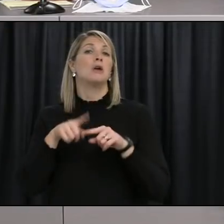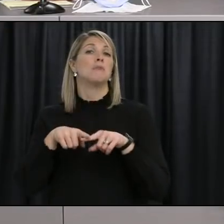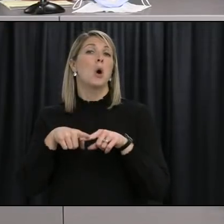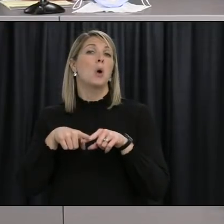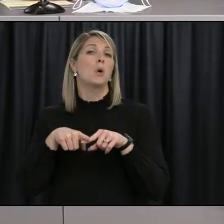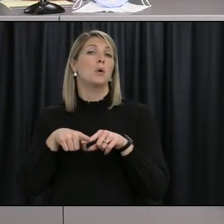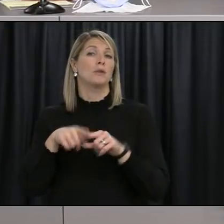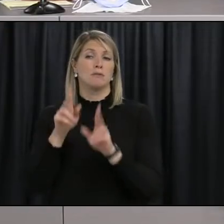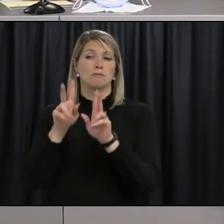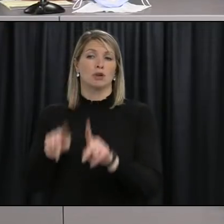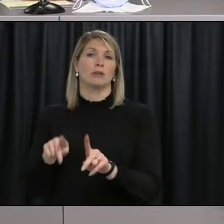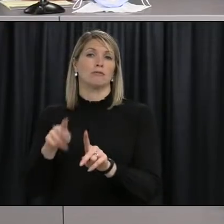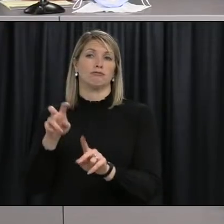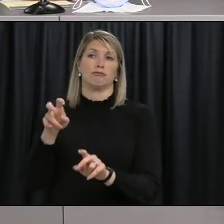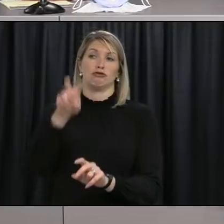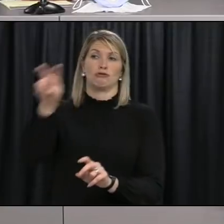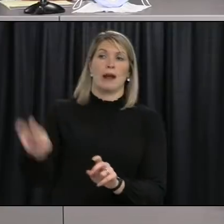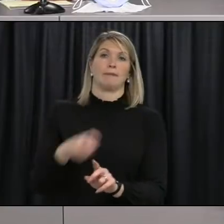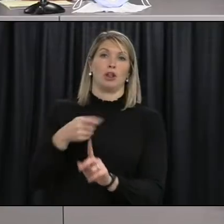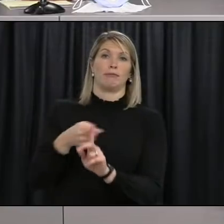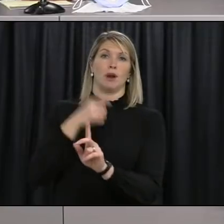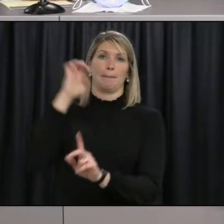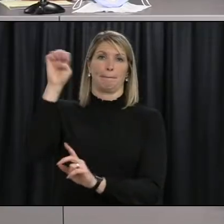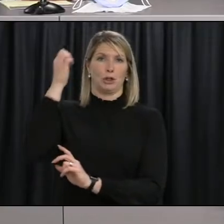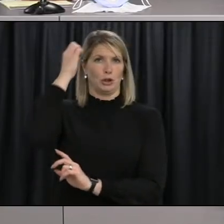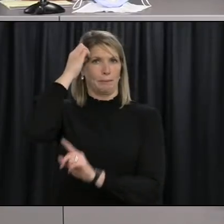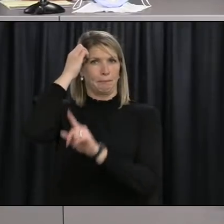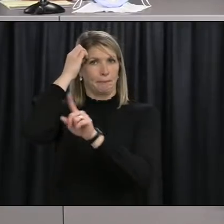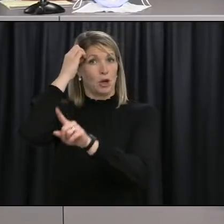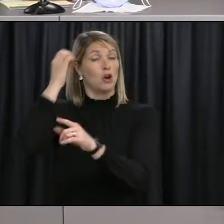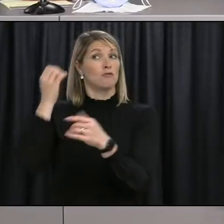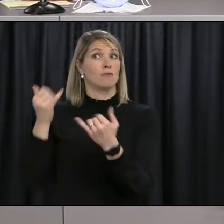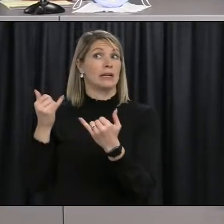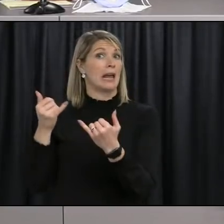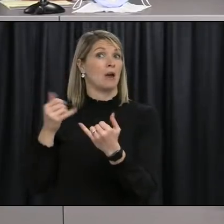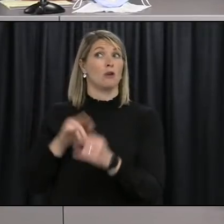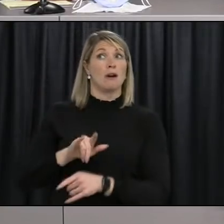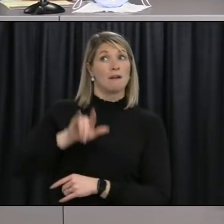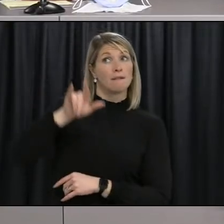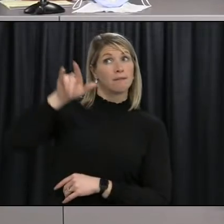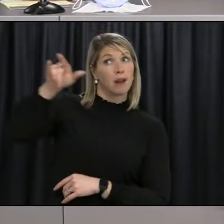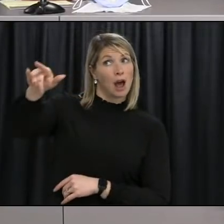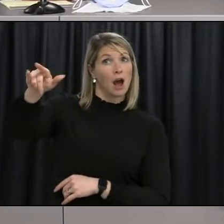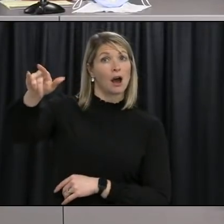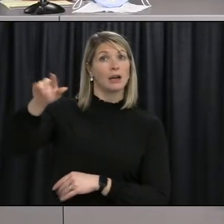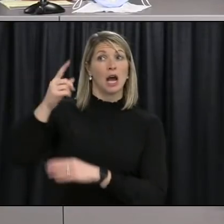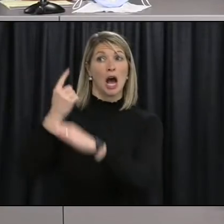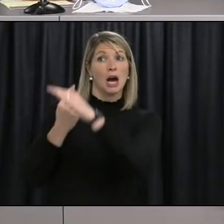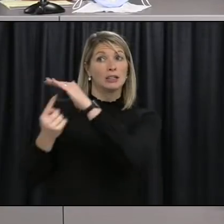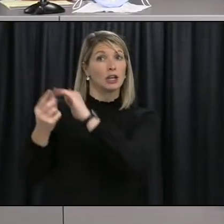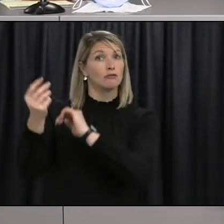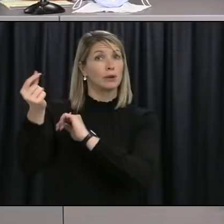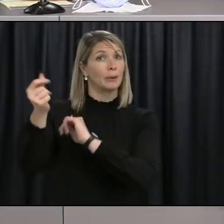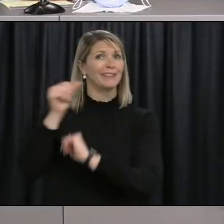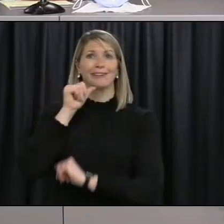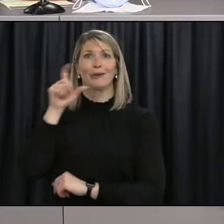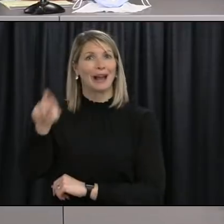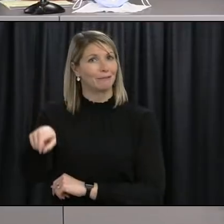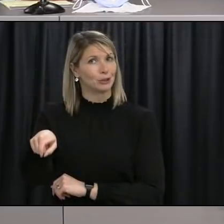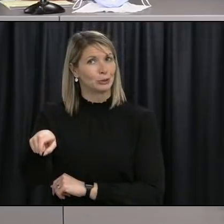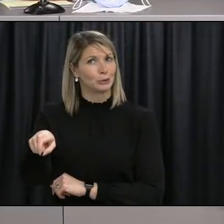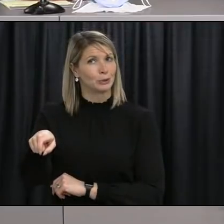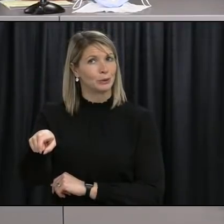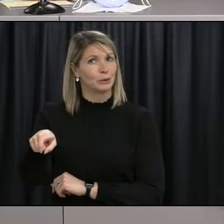areas like that, where they don't have to necessarily self-isolate right away. I know there are other protocols in place, but they don't even pay taxes here,